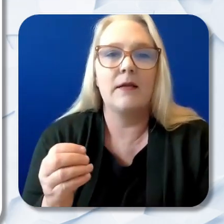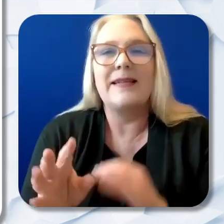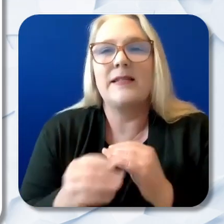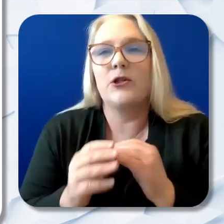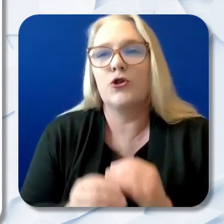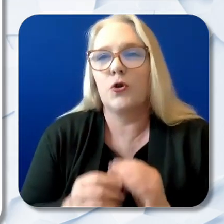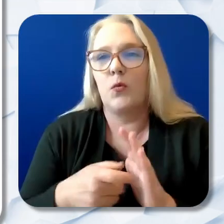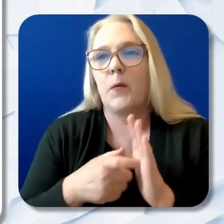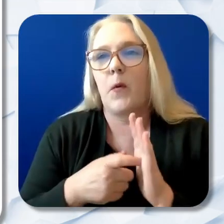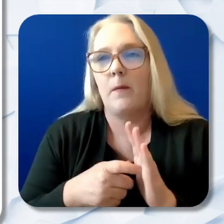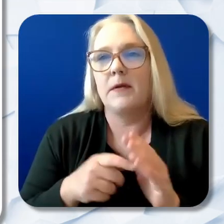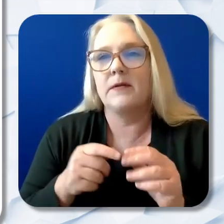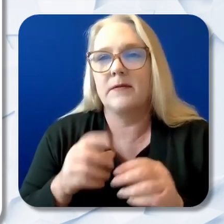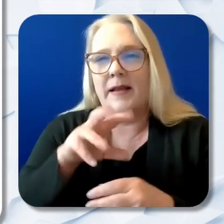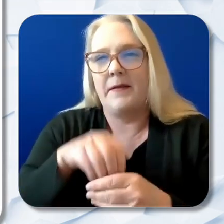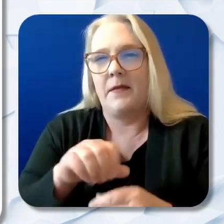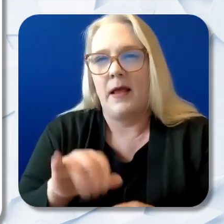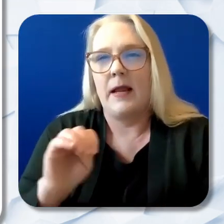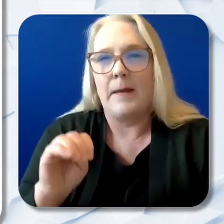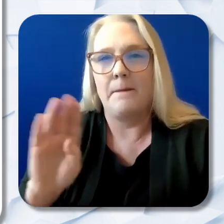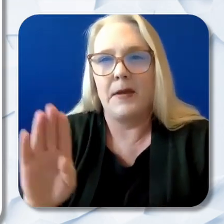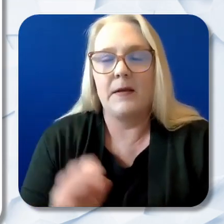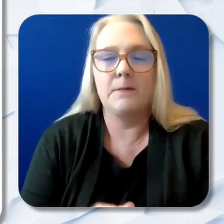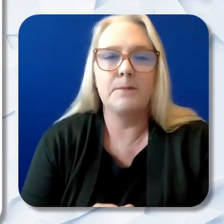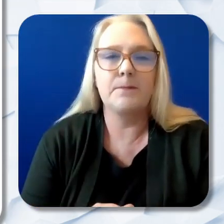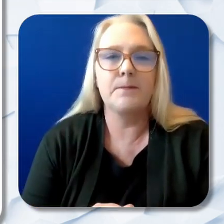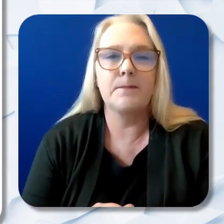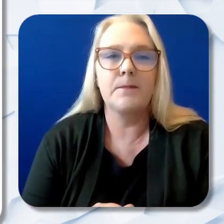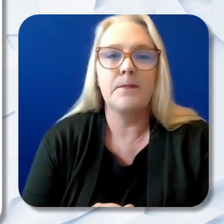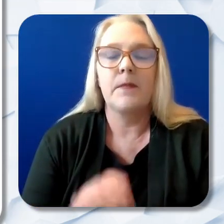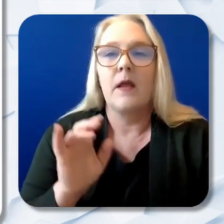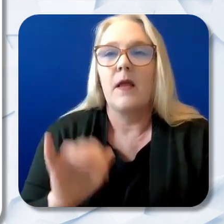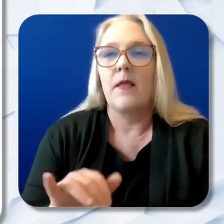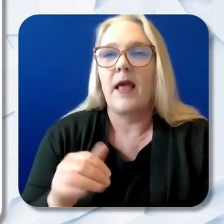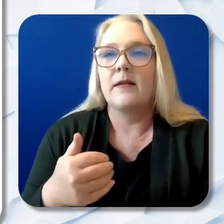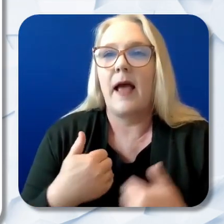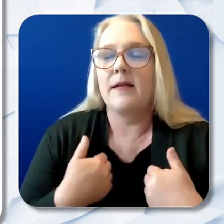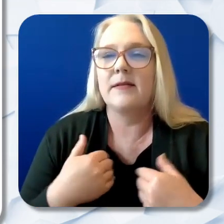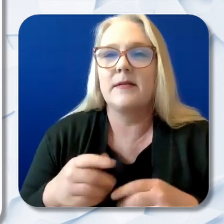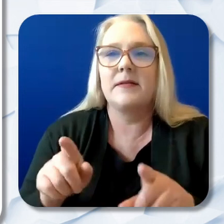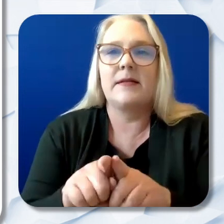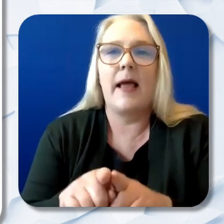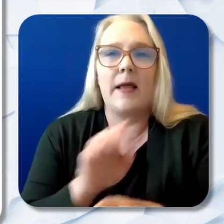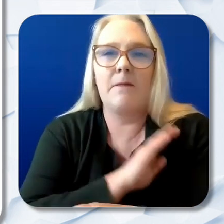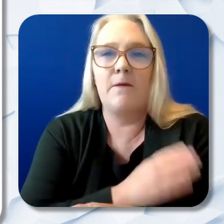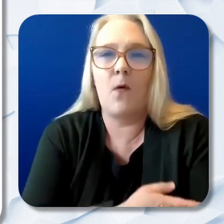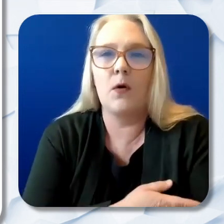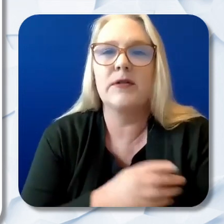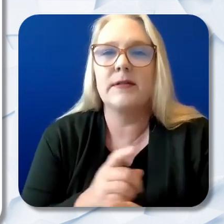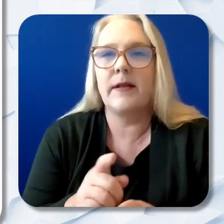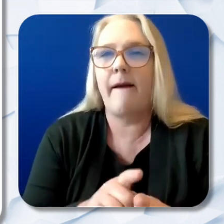specified in this MB. So this MB holds the same force as regulations